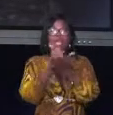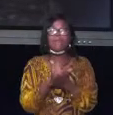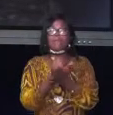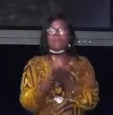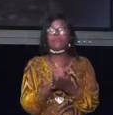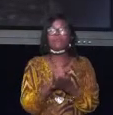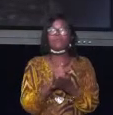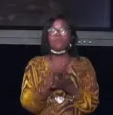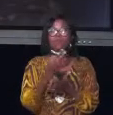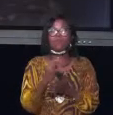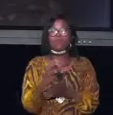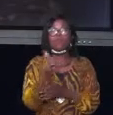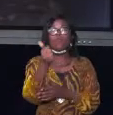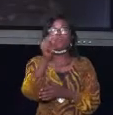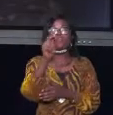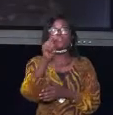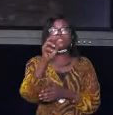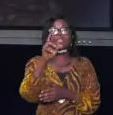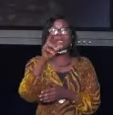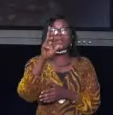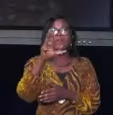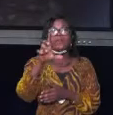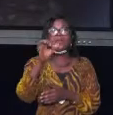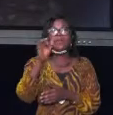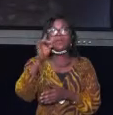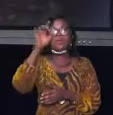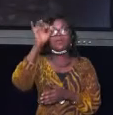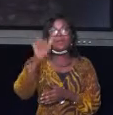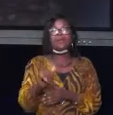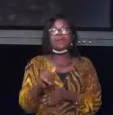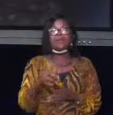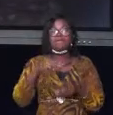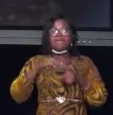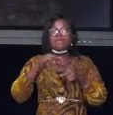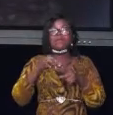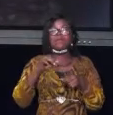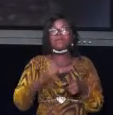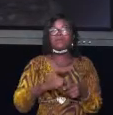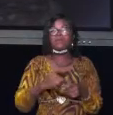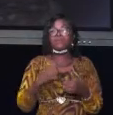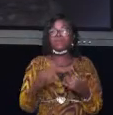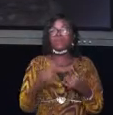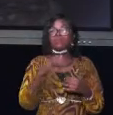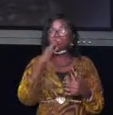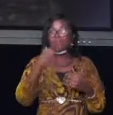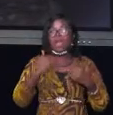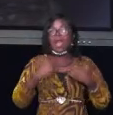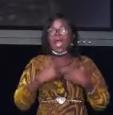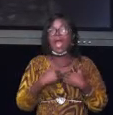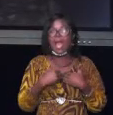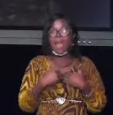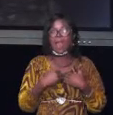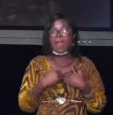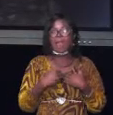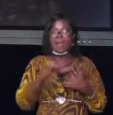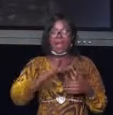verb. Thus, we now have I am breaking a bottle.